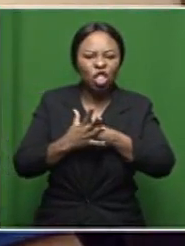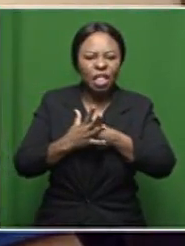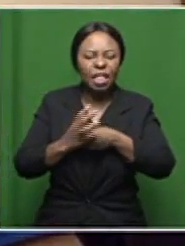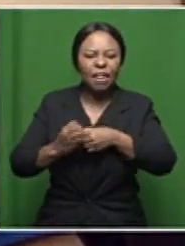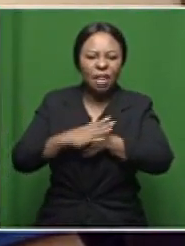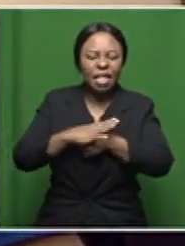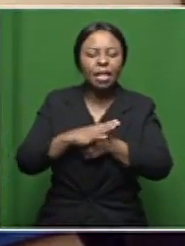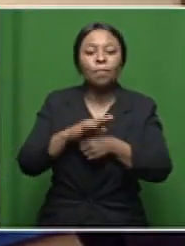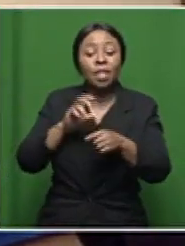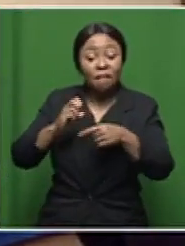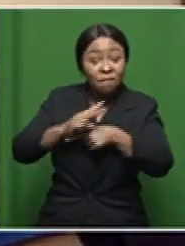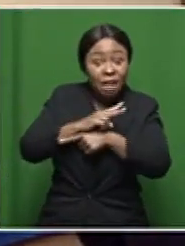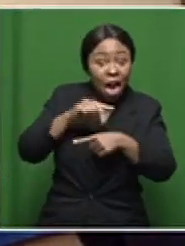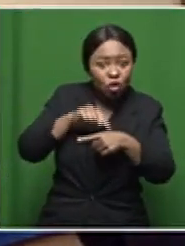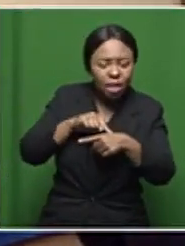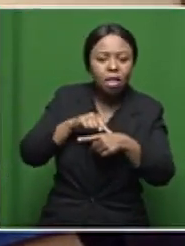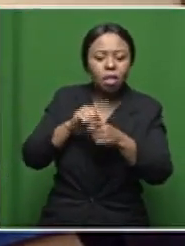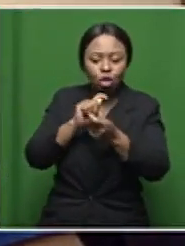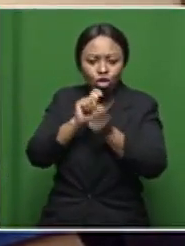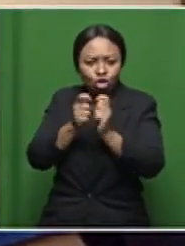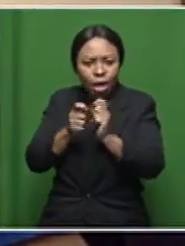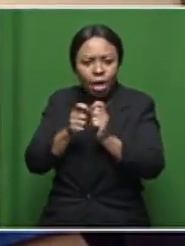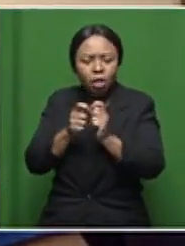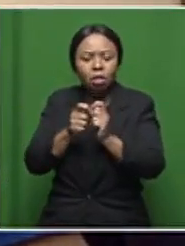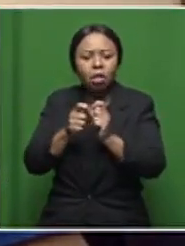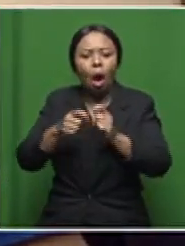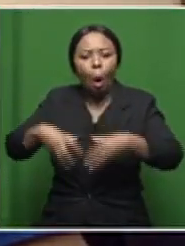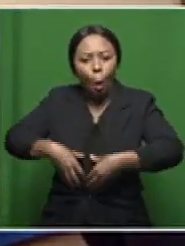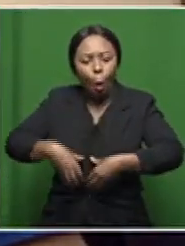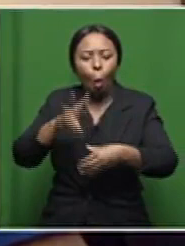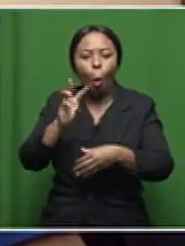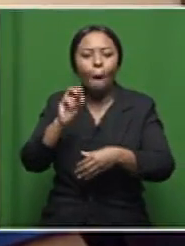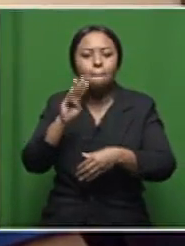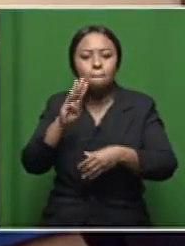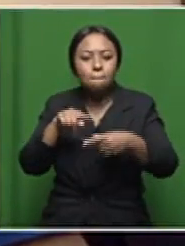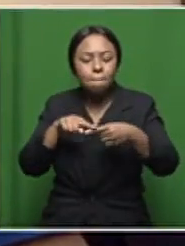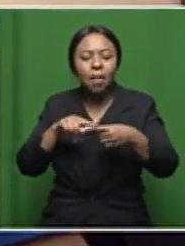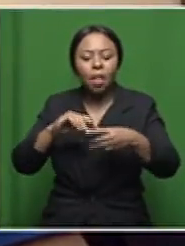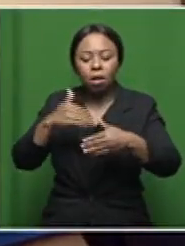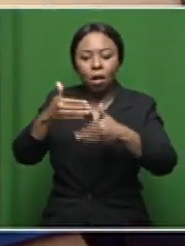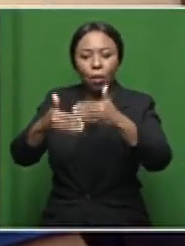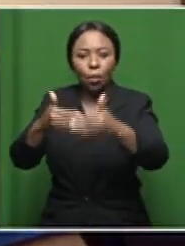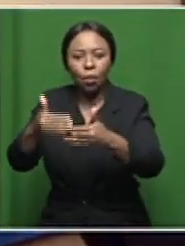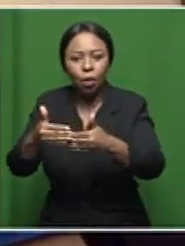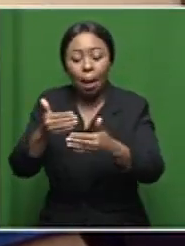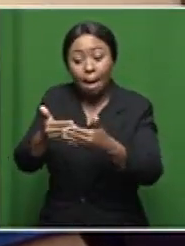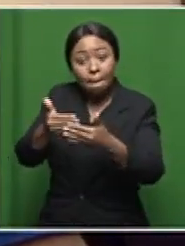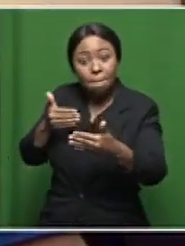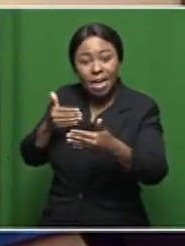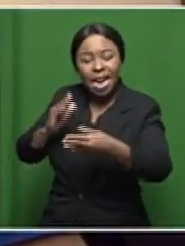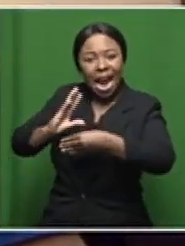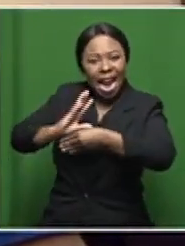the virus that actually causes these changes on the mouth of the womb. And then it progresses to what we call precancer